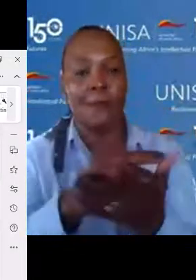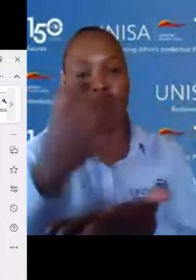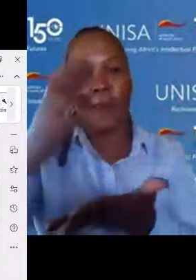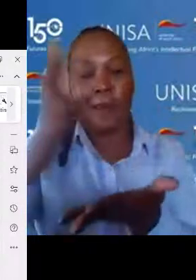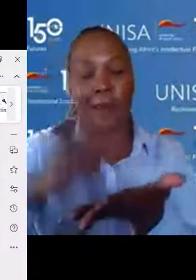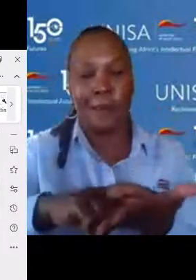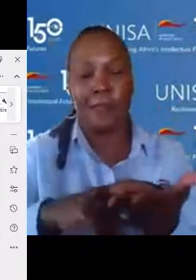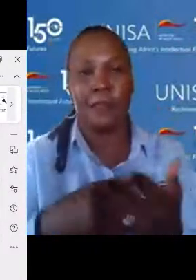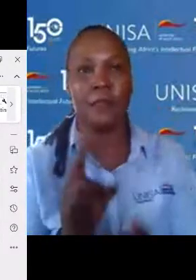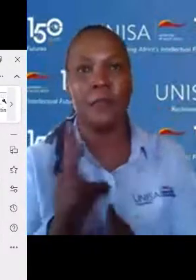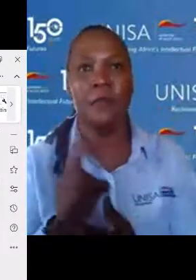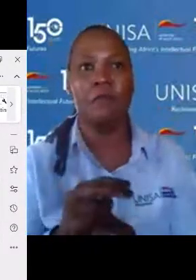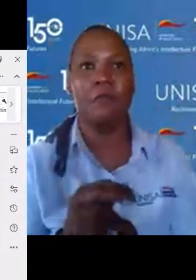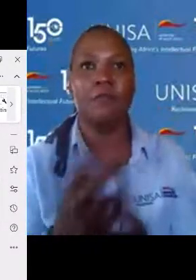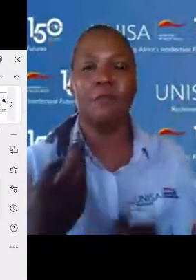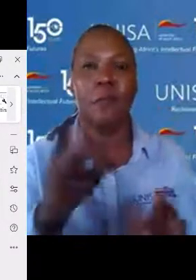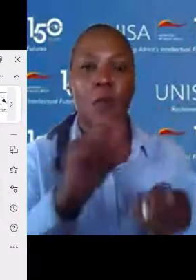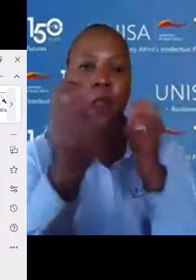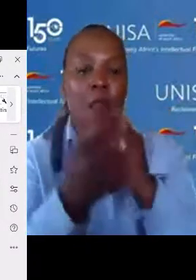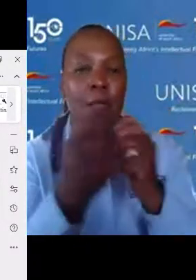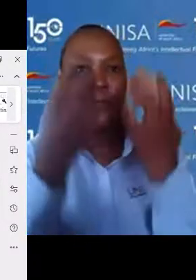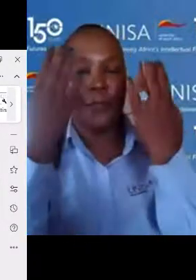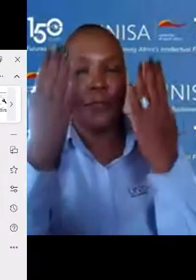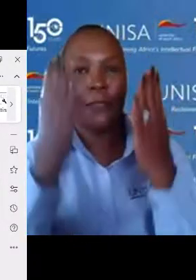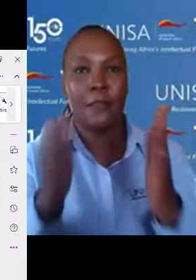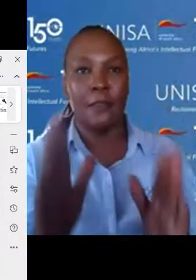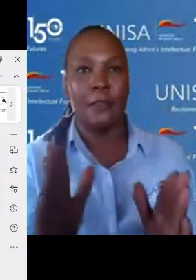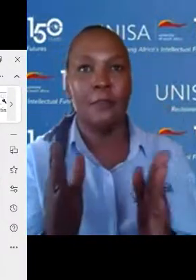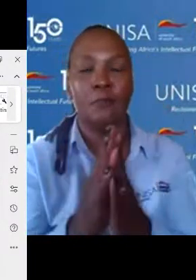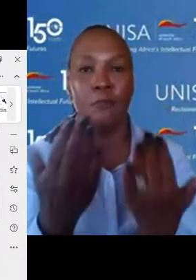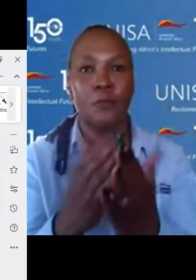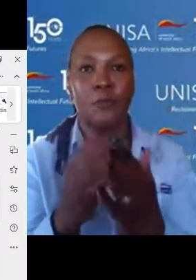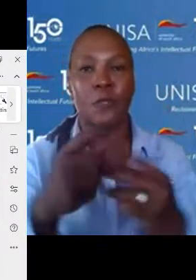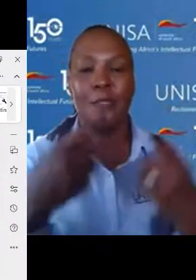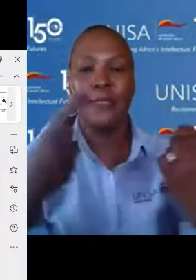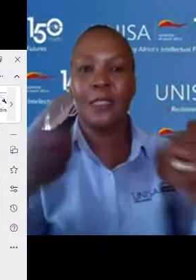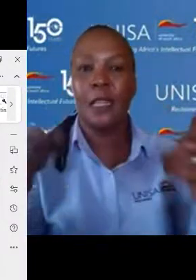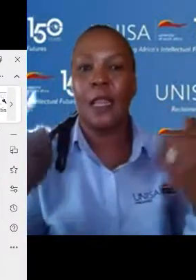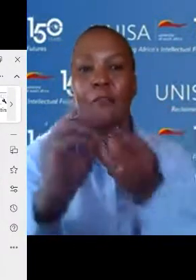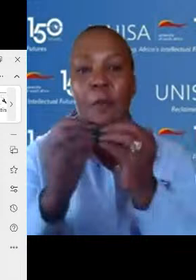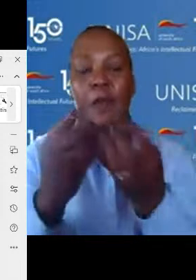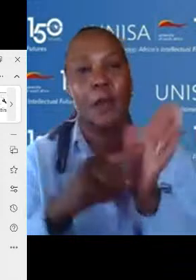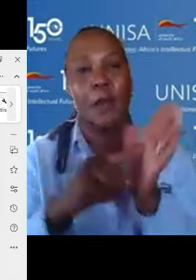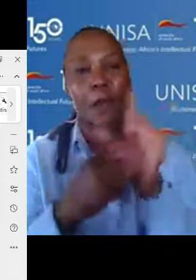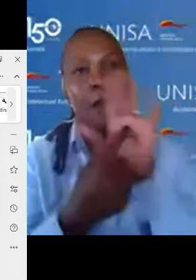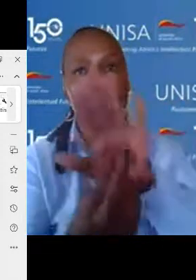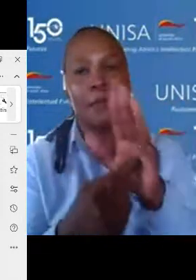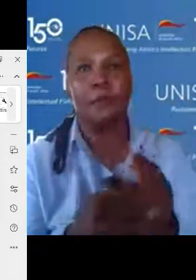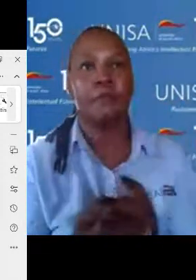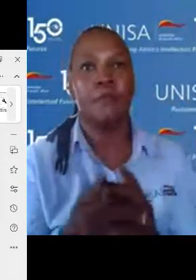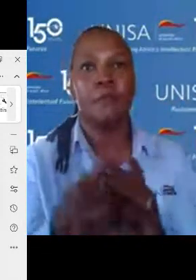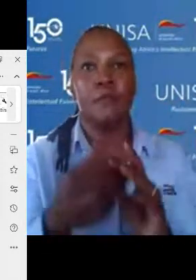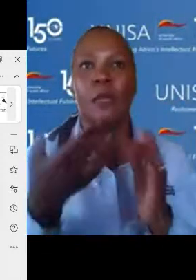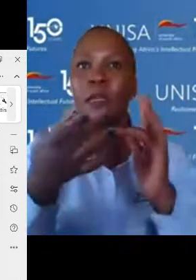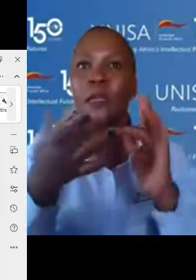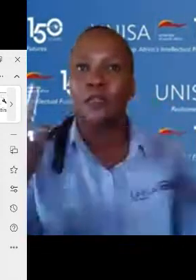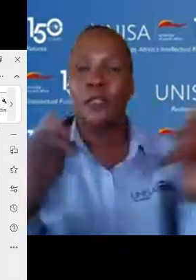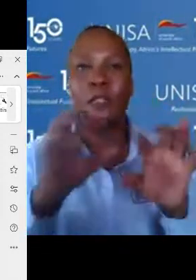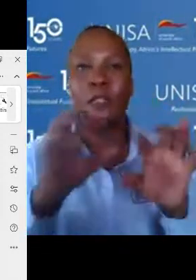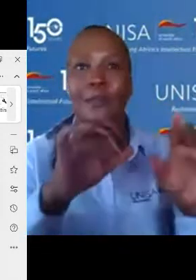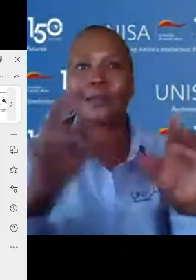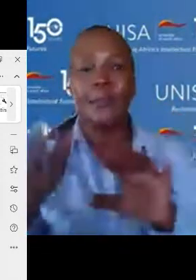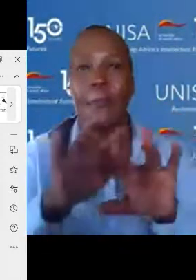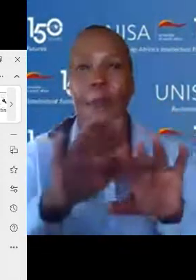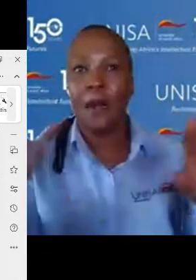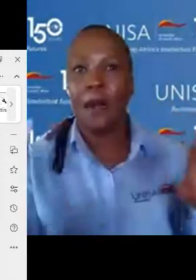We convert the study material into various formats. For example, electronic, text, braille, large print,